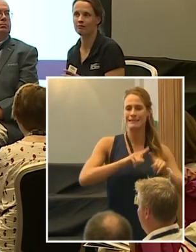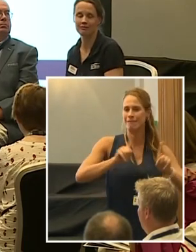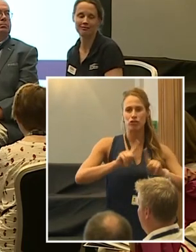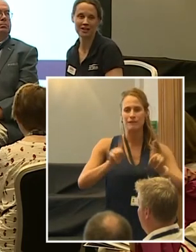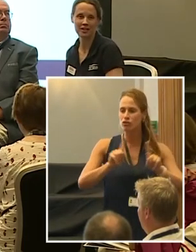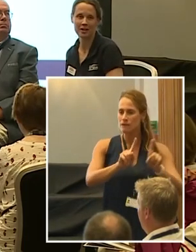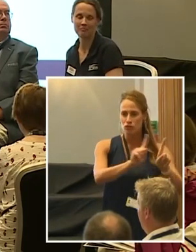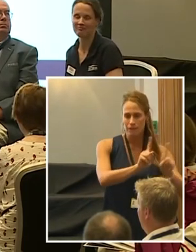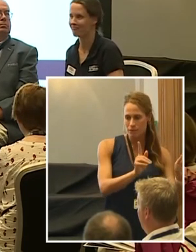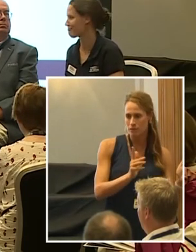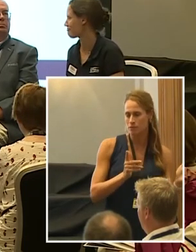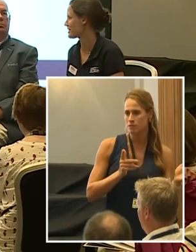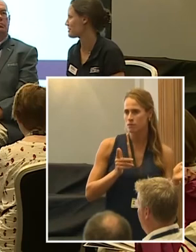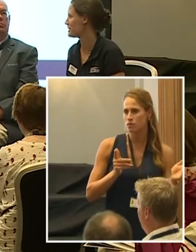don't